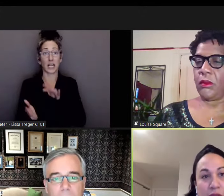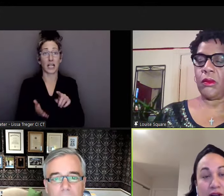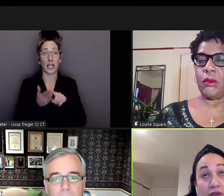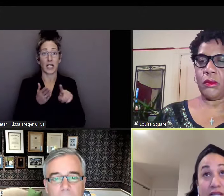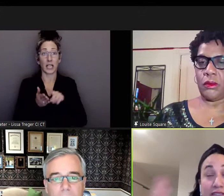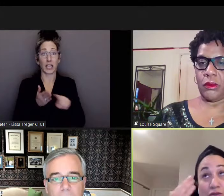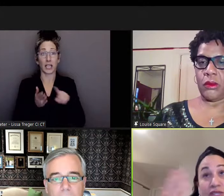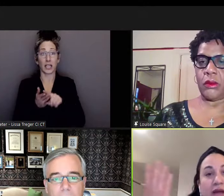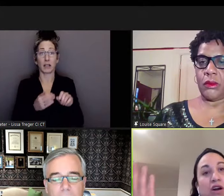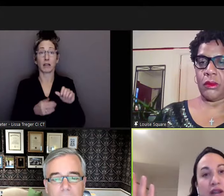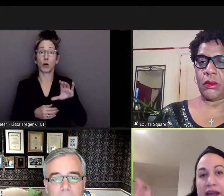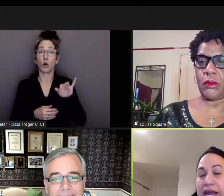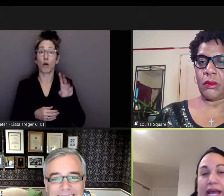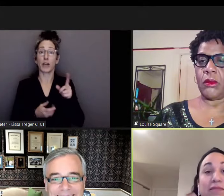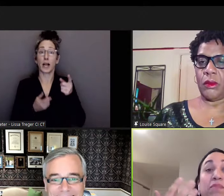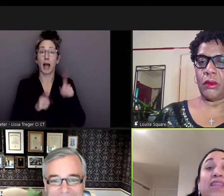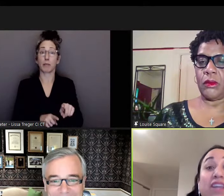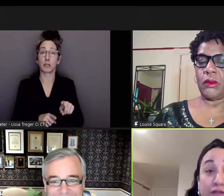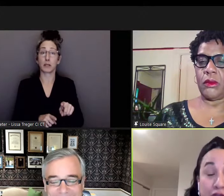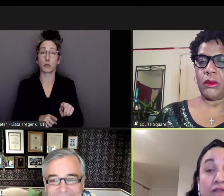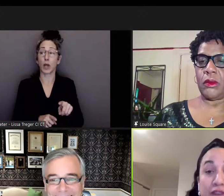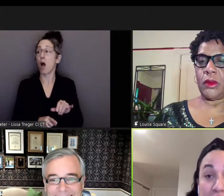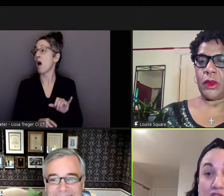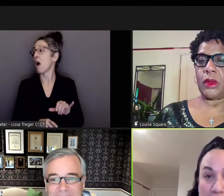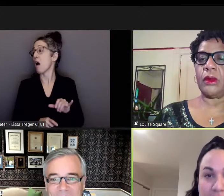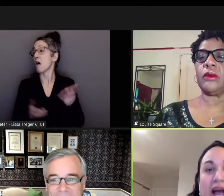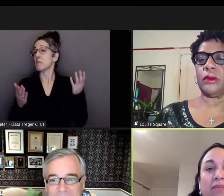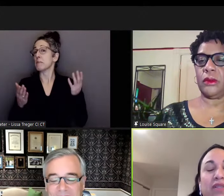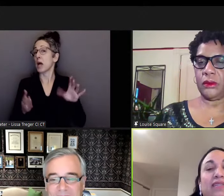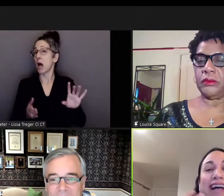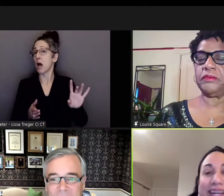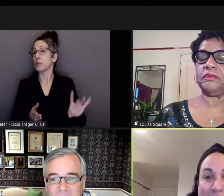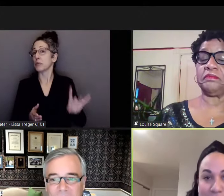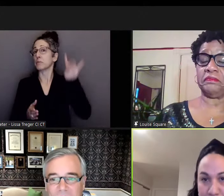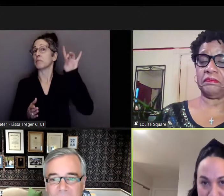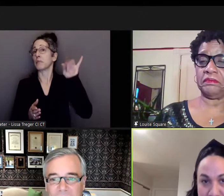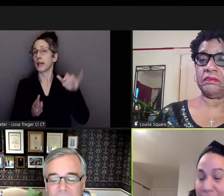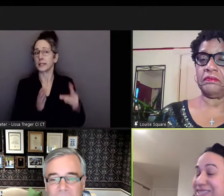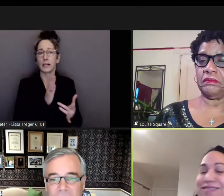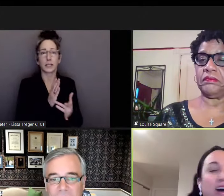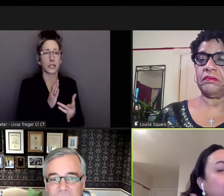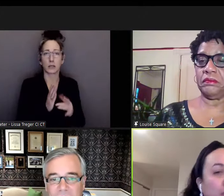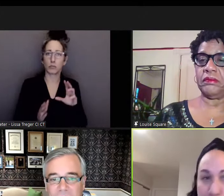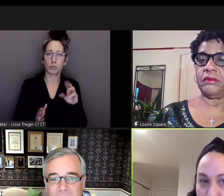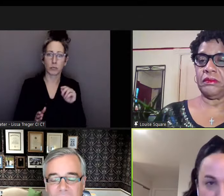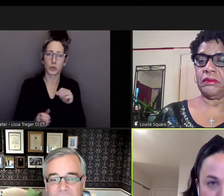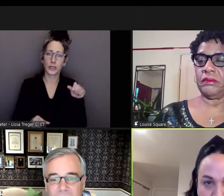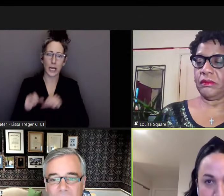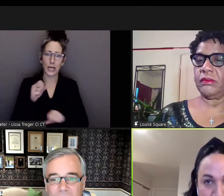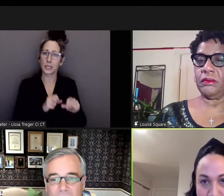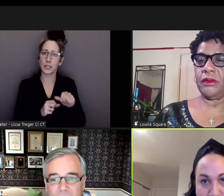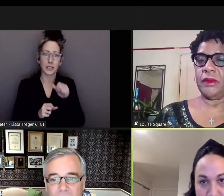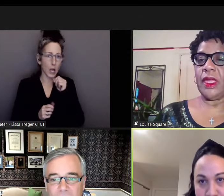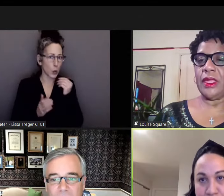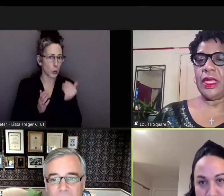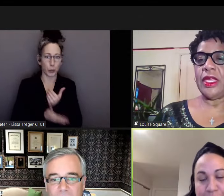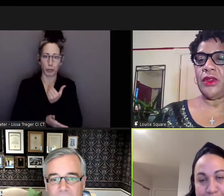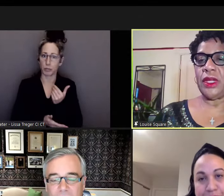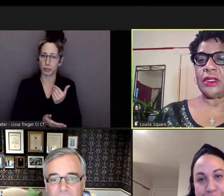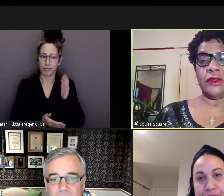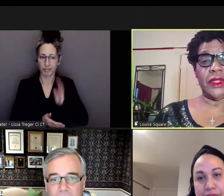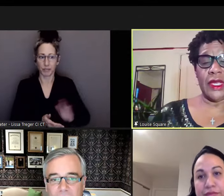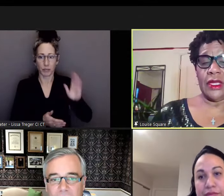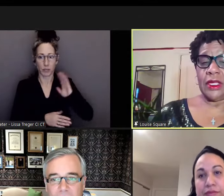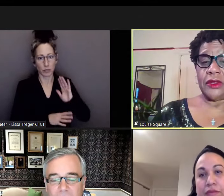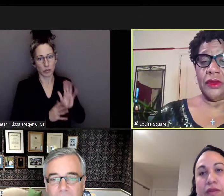of a sudden we're like, okay, let's use mRNA. It's been there for a very long time. Science has been there. It's not new.